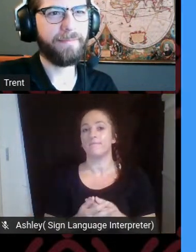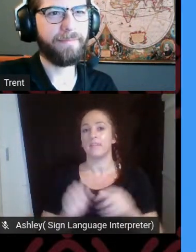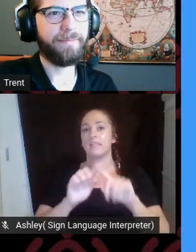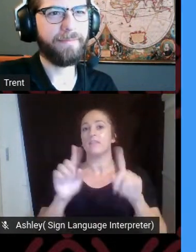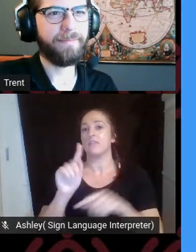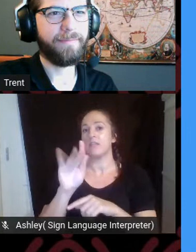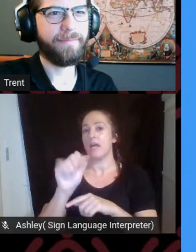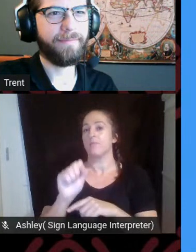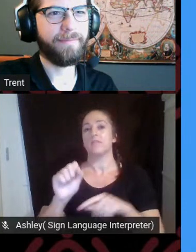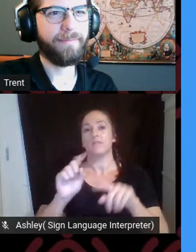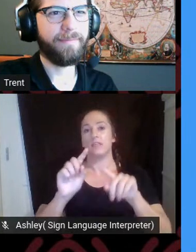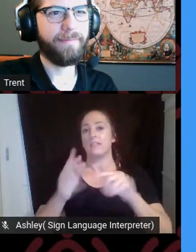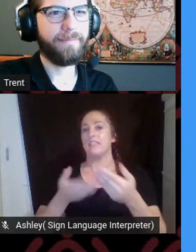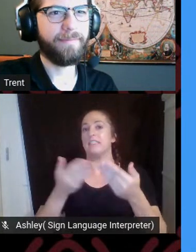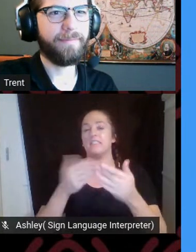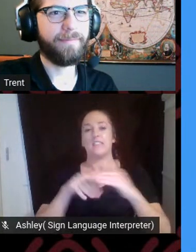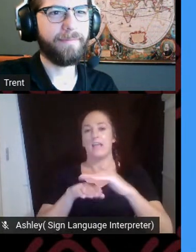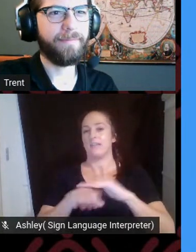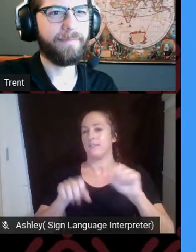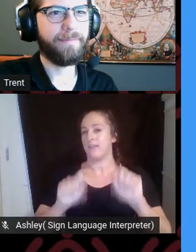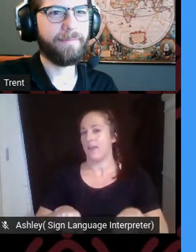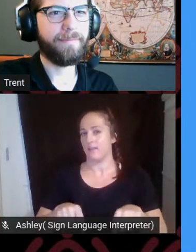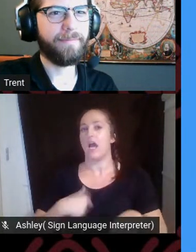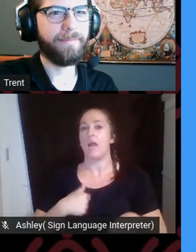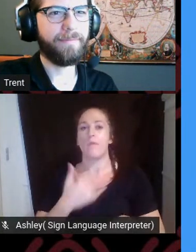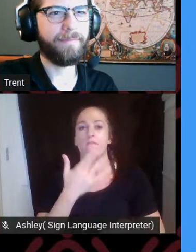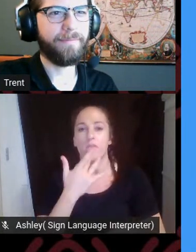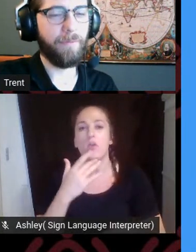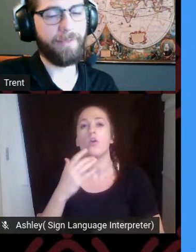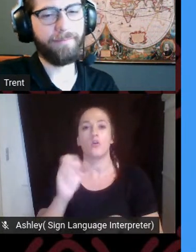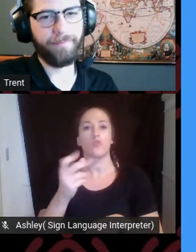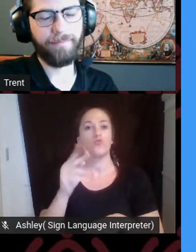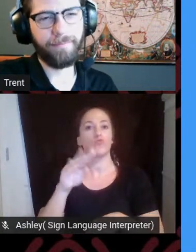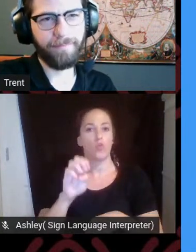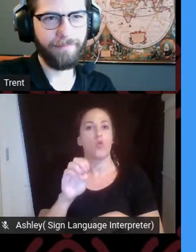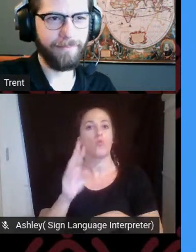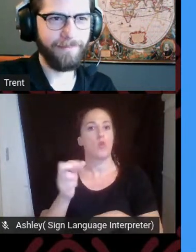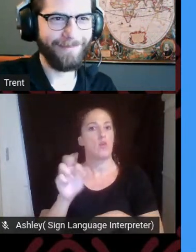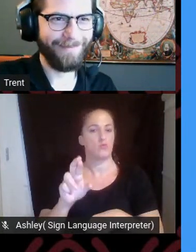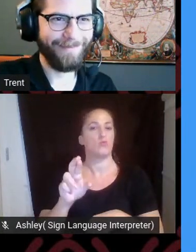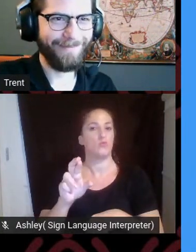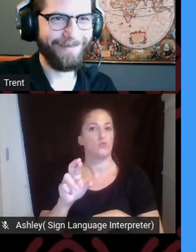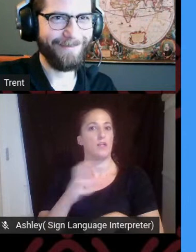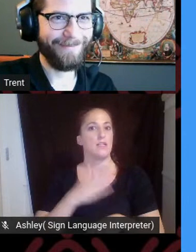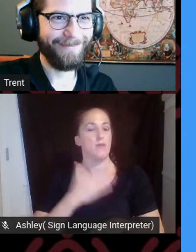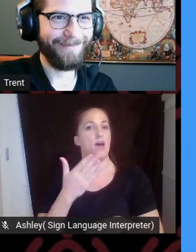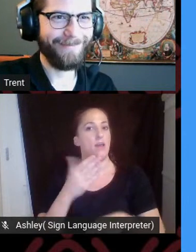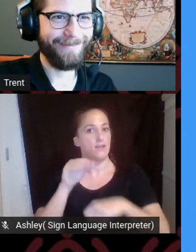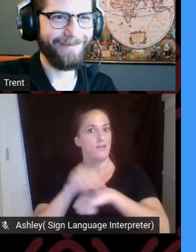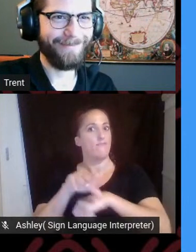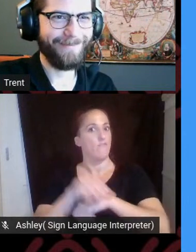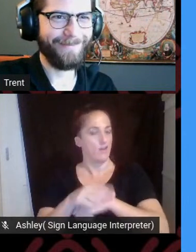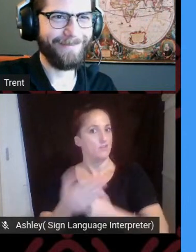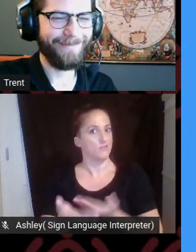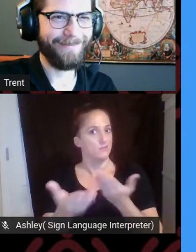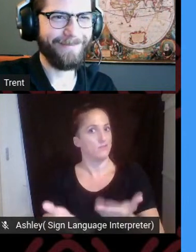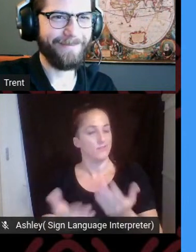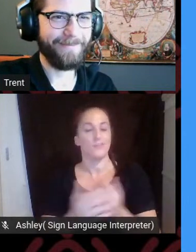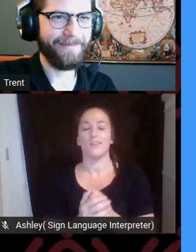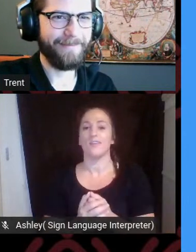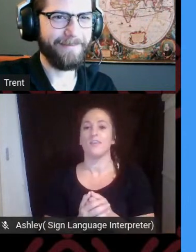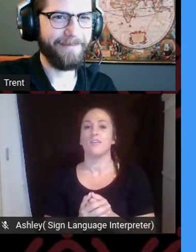tabs. So use Chrome browser. That's our advice. And then let's jump into Drive. So